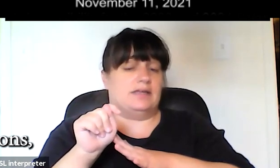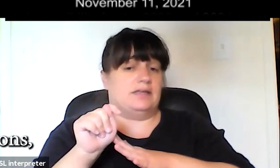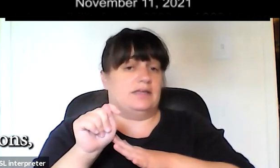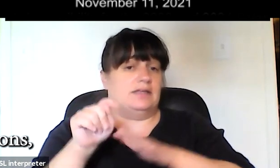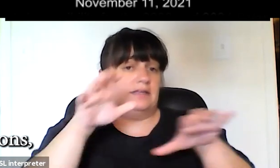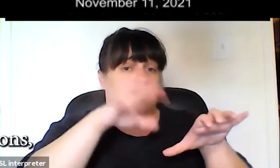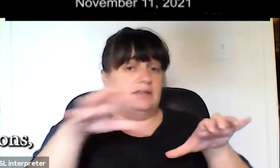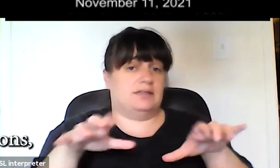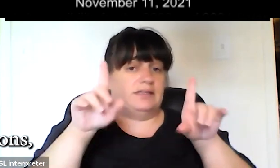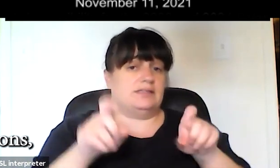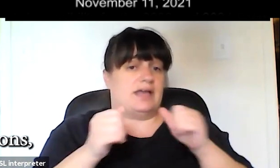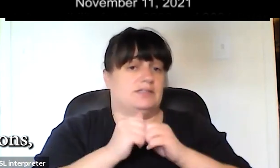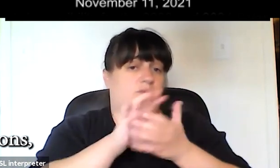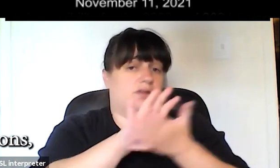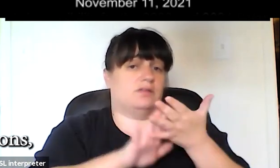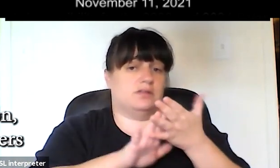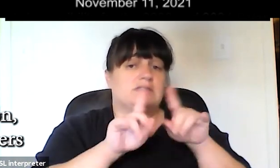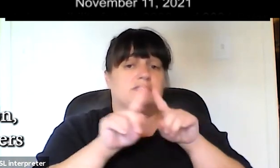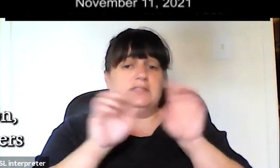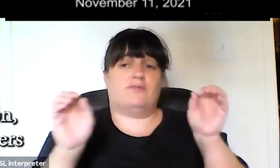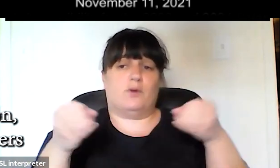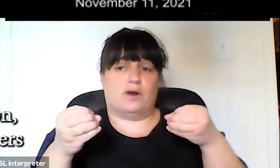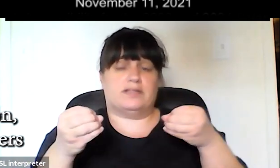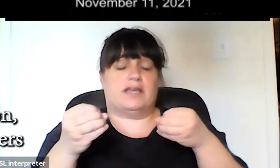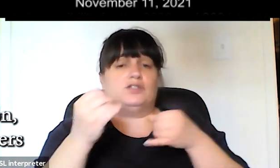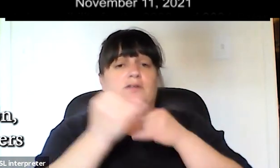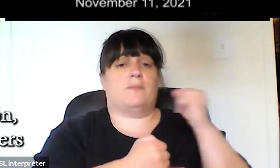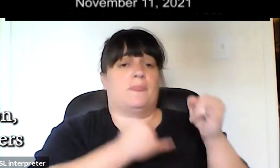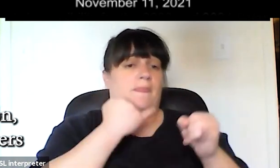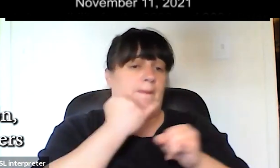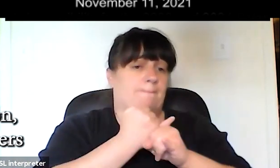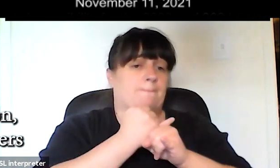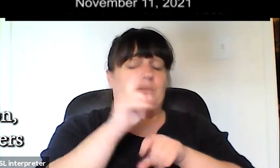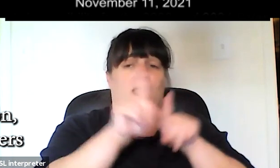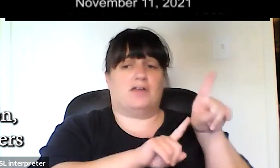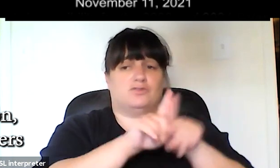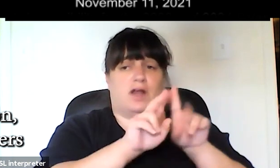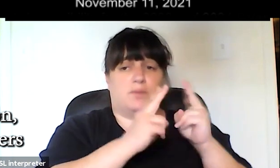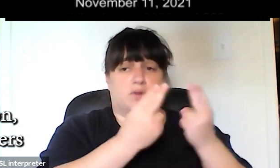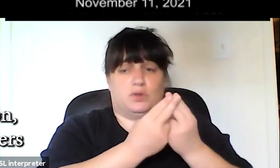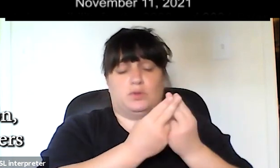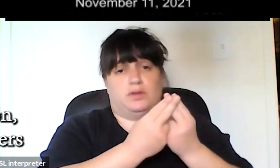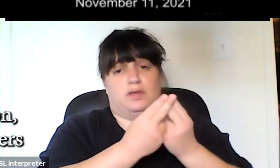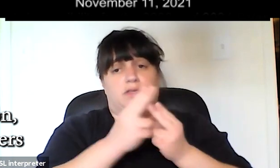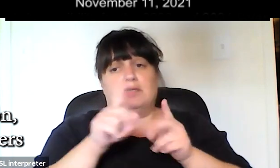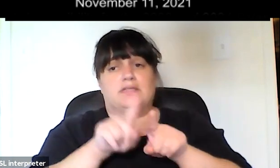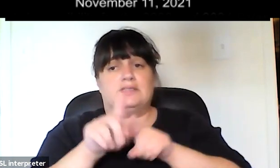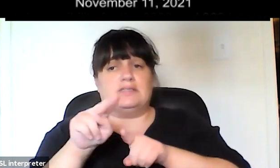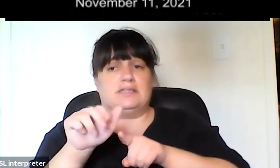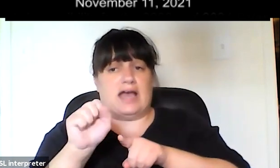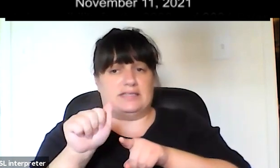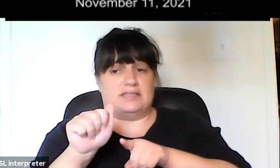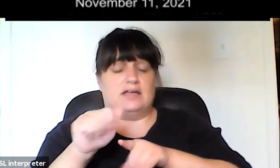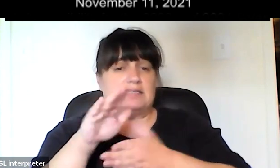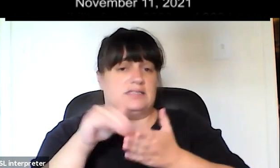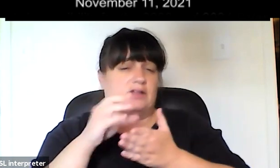we tested with a number of organizations, the International Astronomical Union, for example, a bunch of NASA centers,